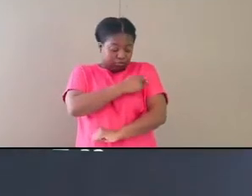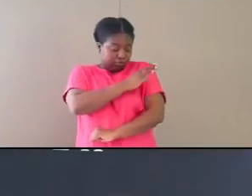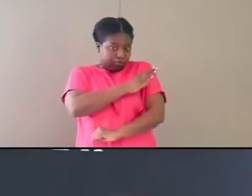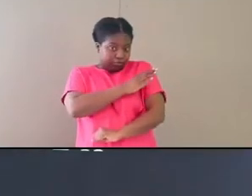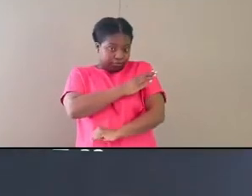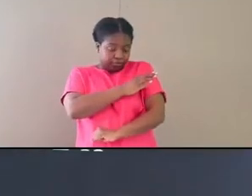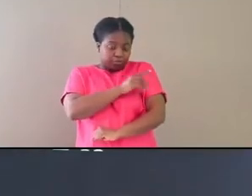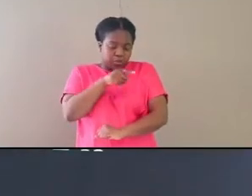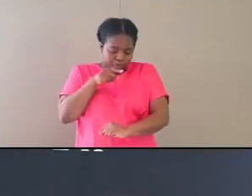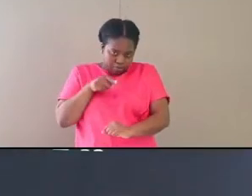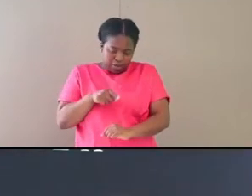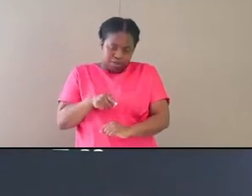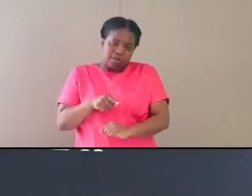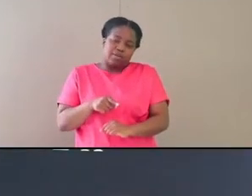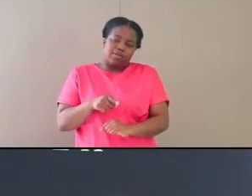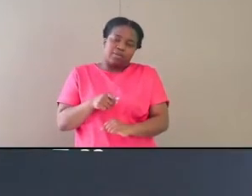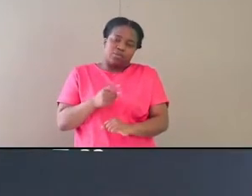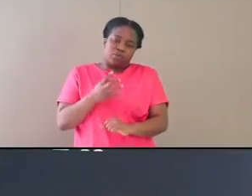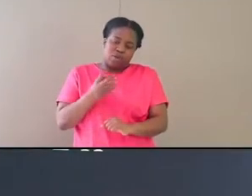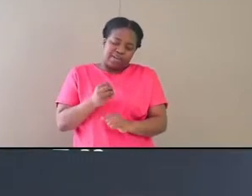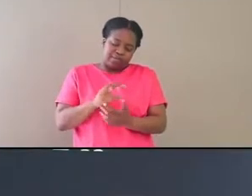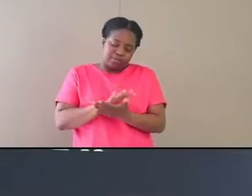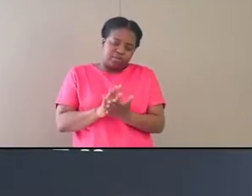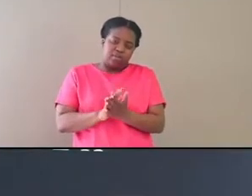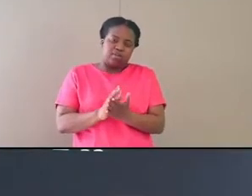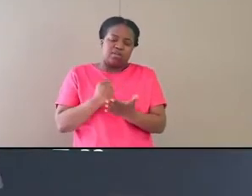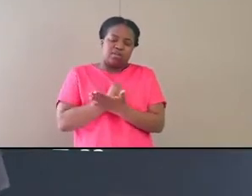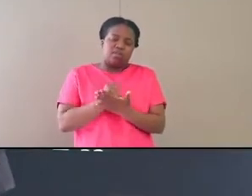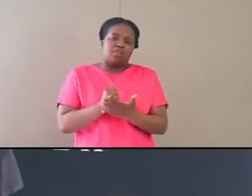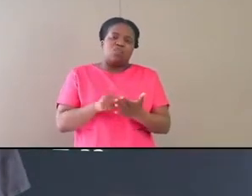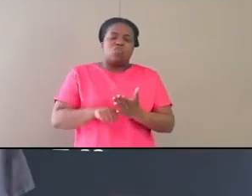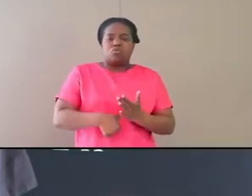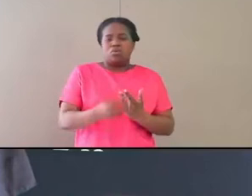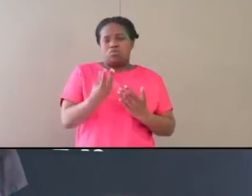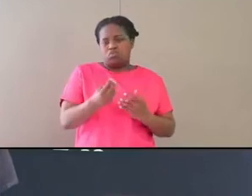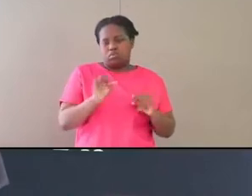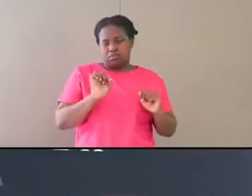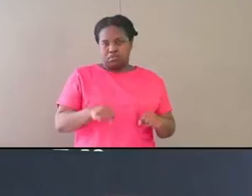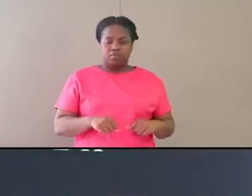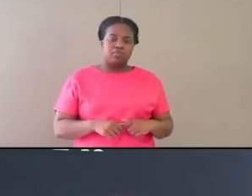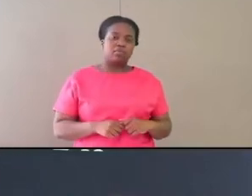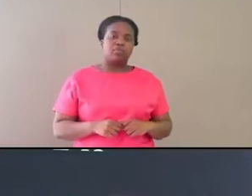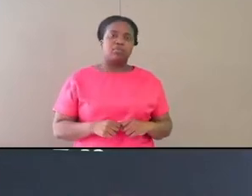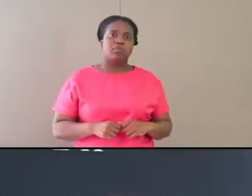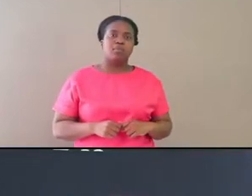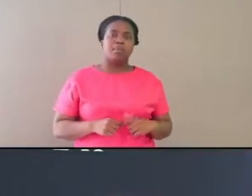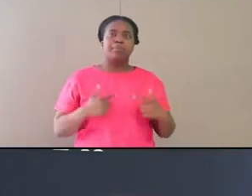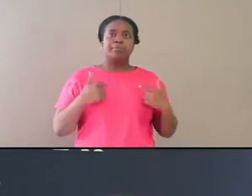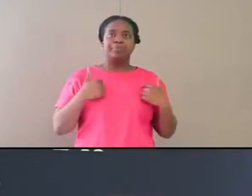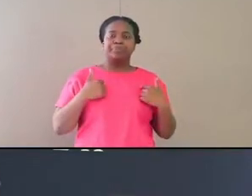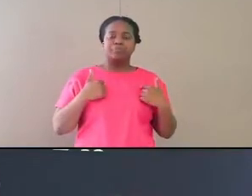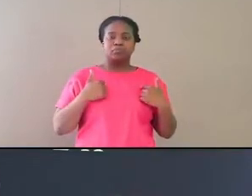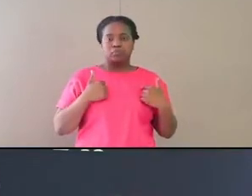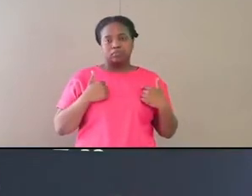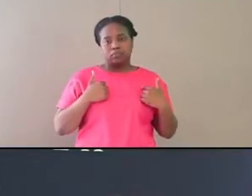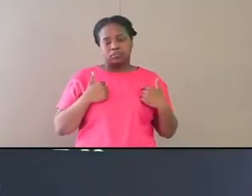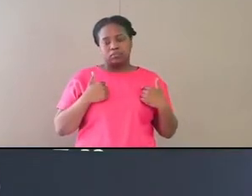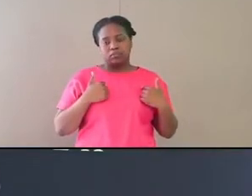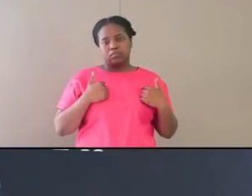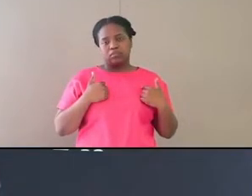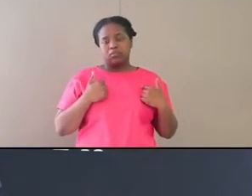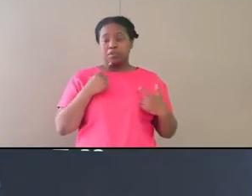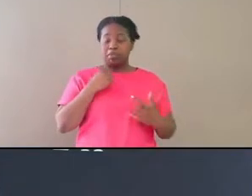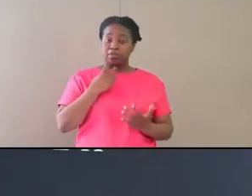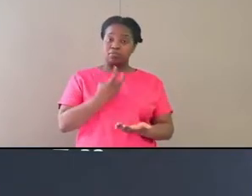progress for us. Because it's this issue of high levels of stunting. I mean, for me, it's confounding. I'm